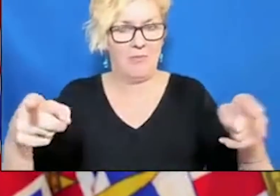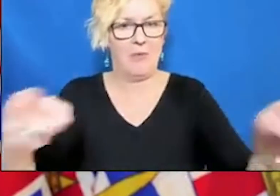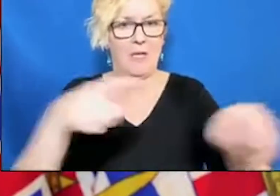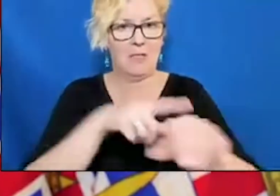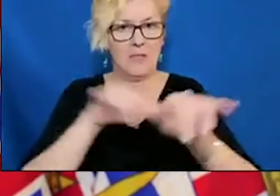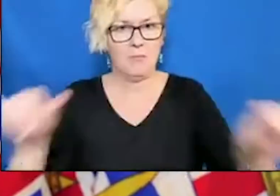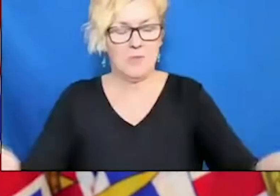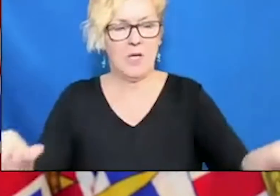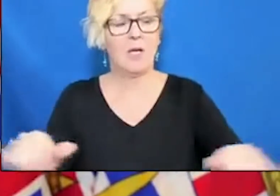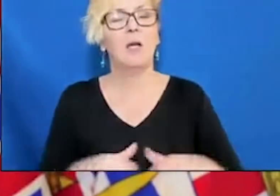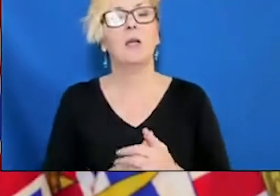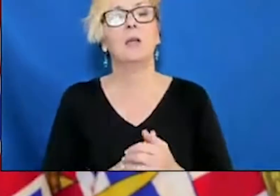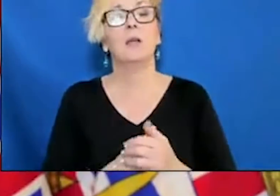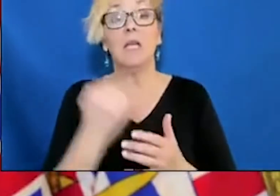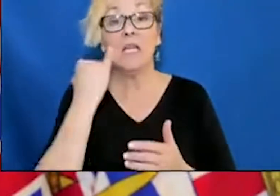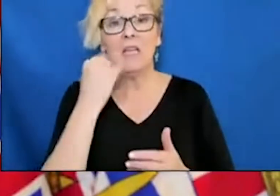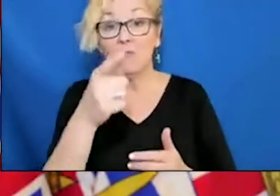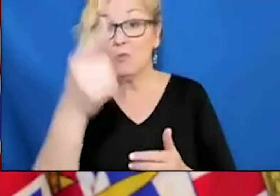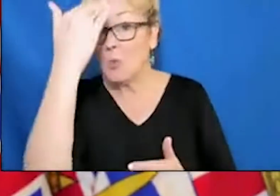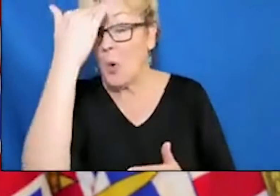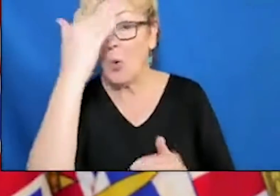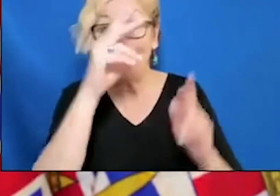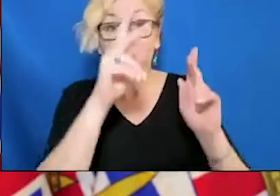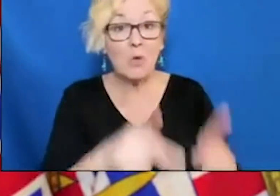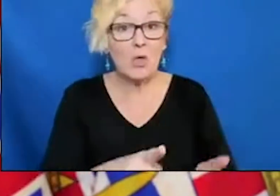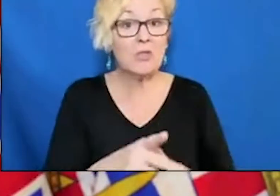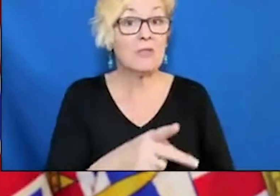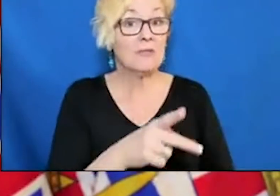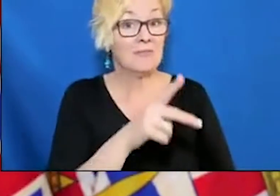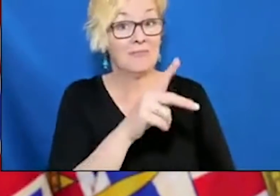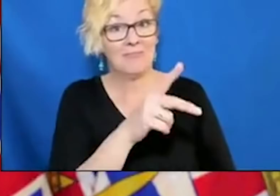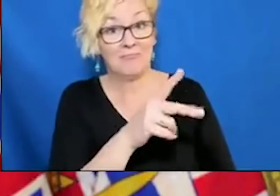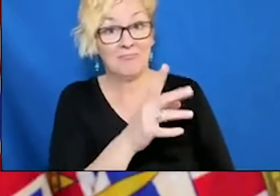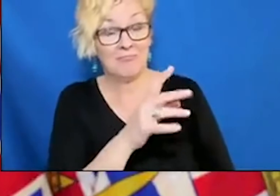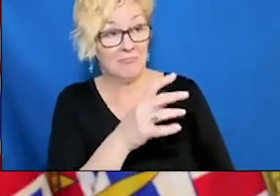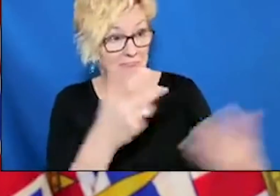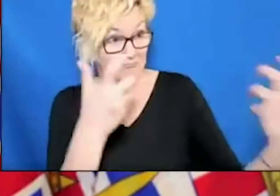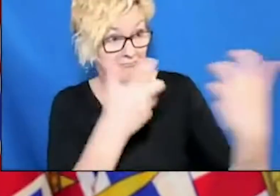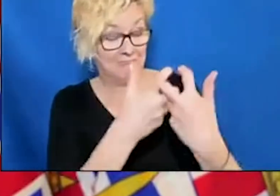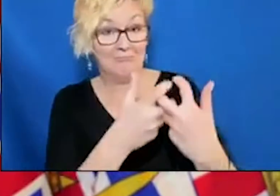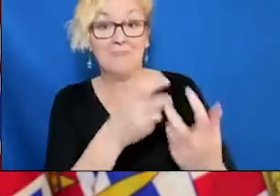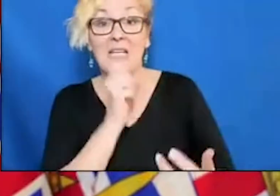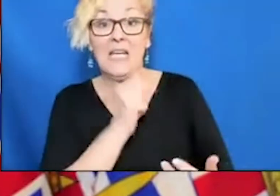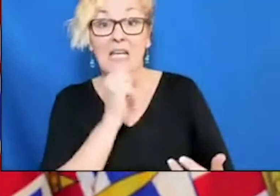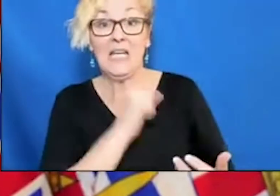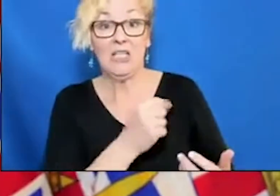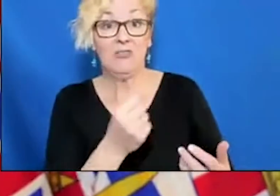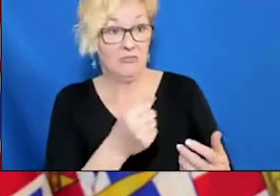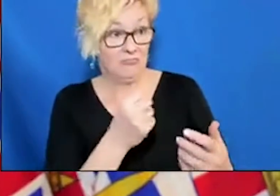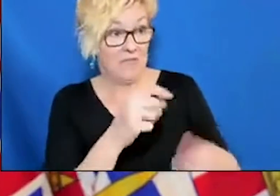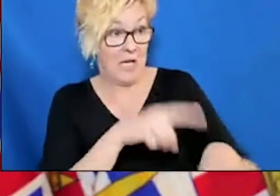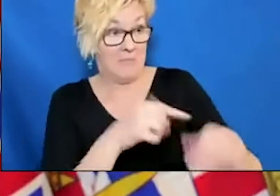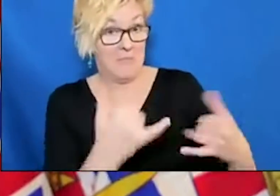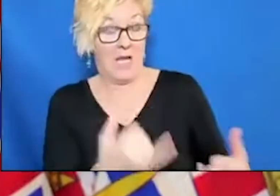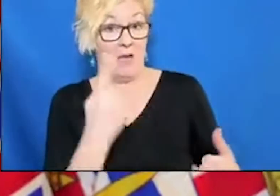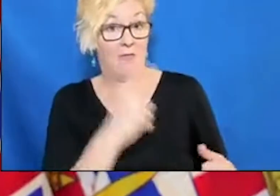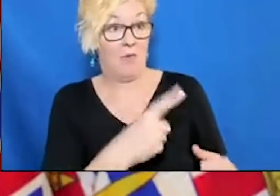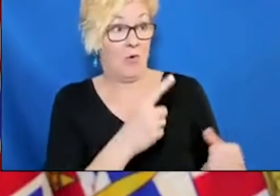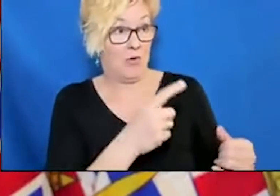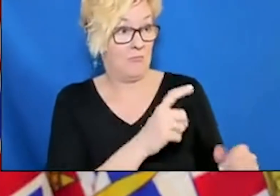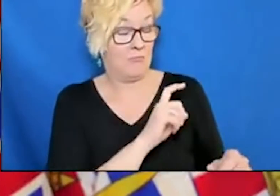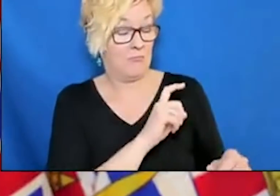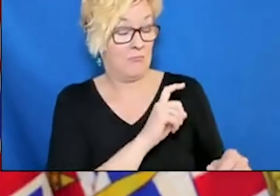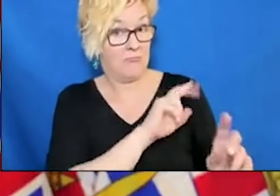get in and to get their vaccine in a timely way as soon as we can. In the parallel